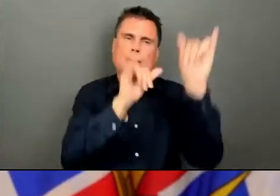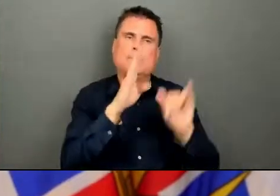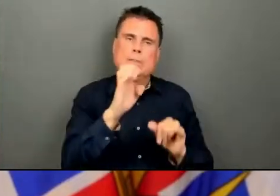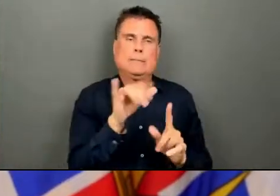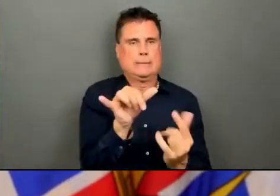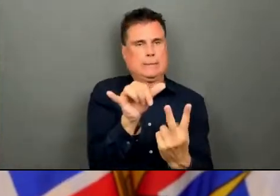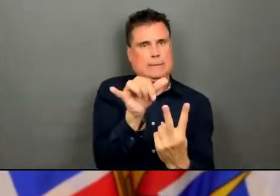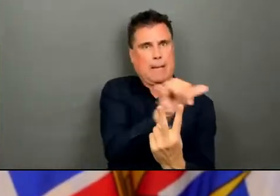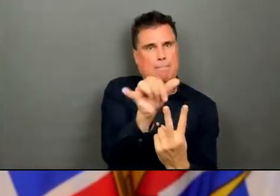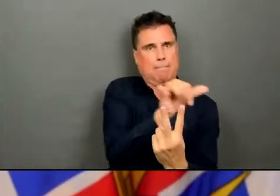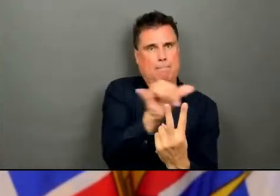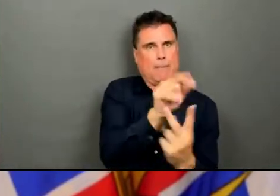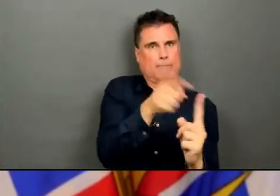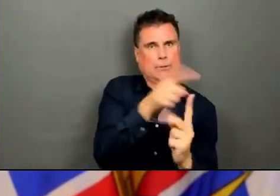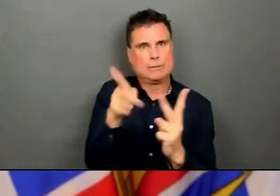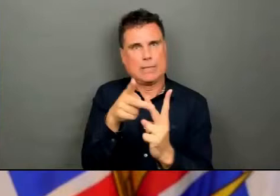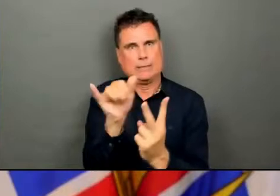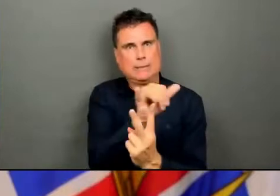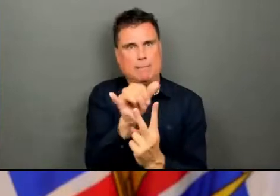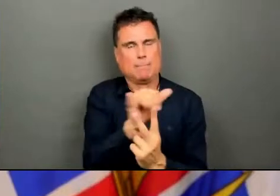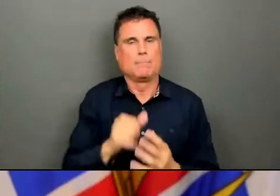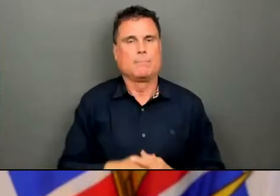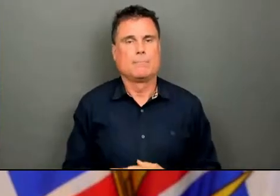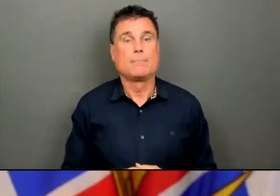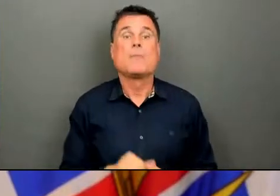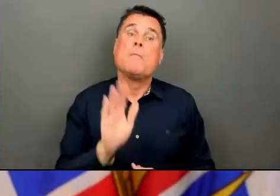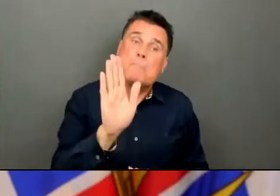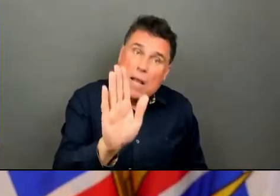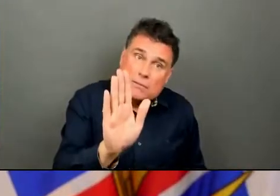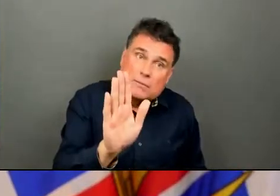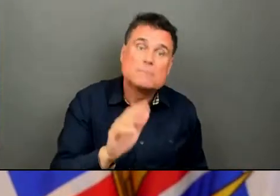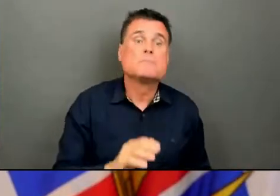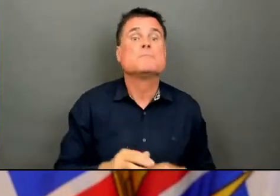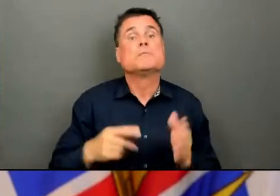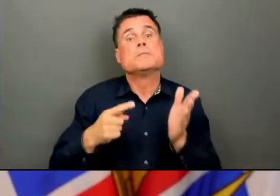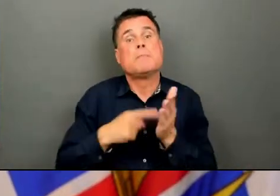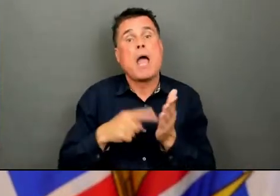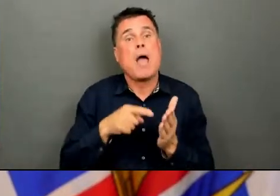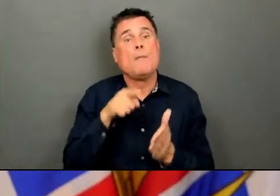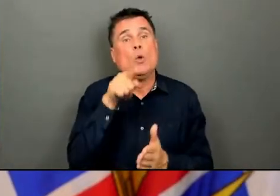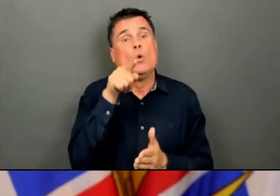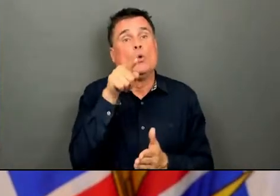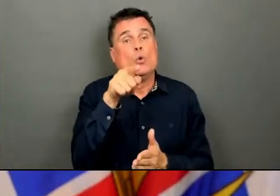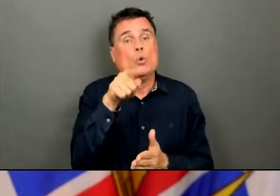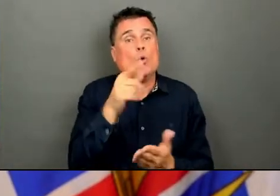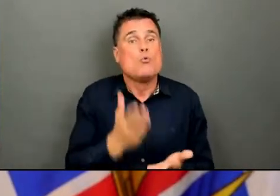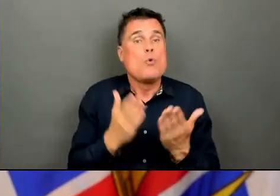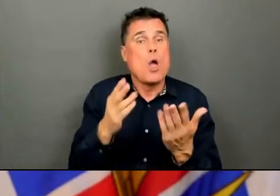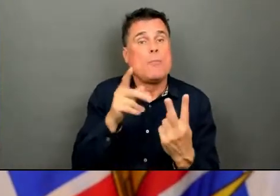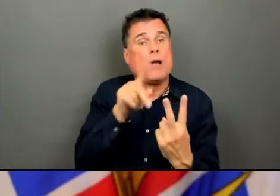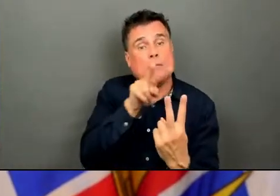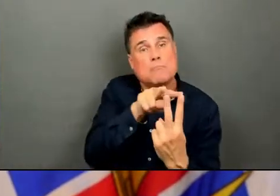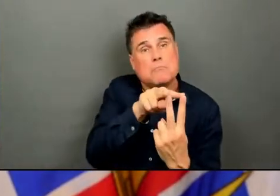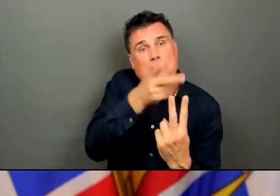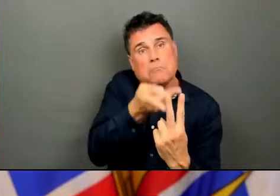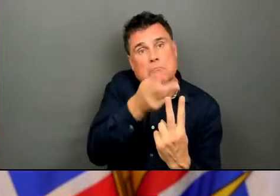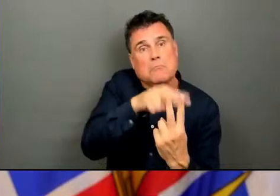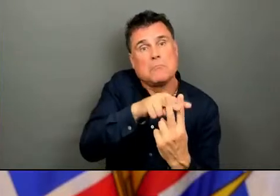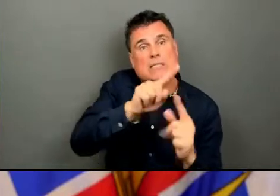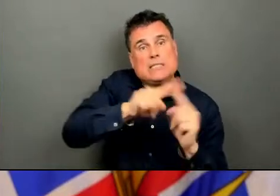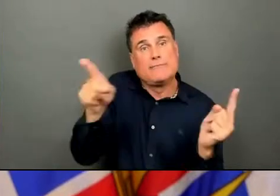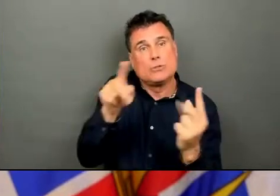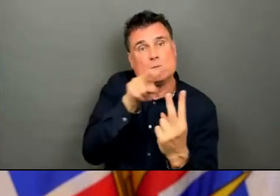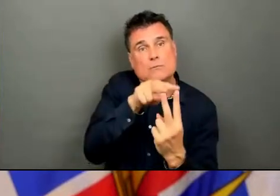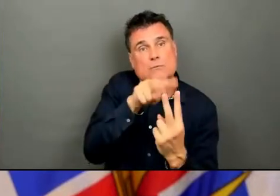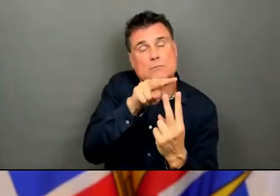need to recognize, however, that sometimes you may be offered the other mRNA vaccine. The vaccines we know